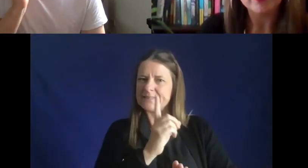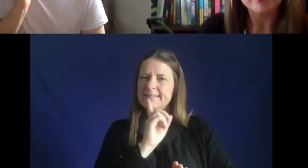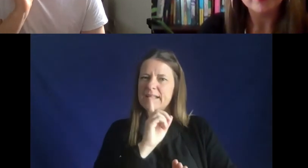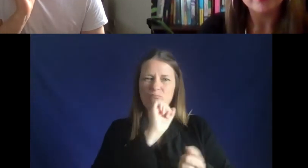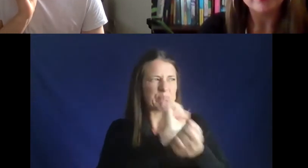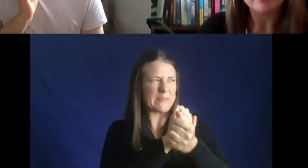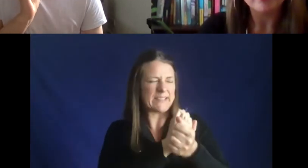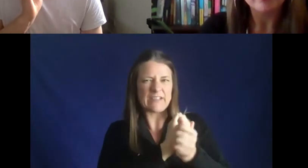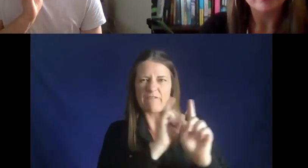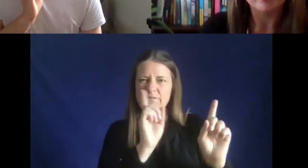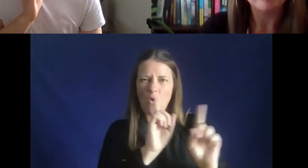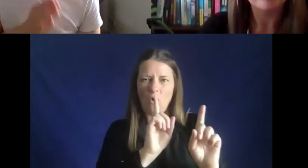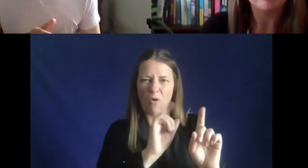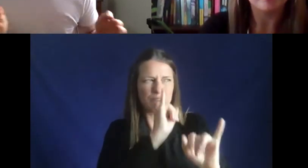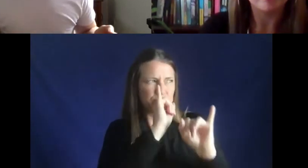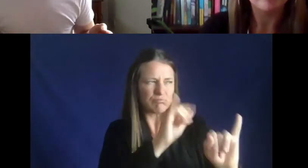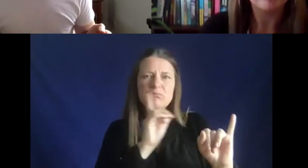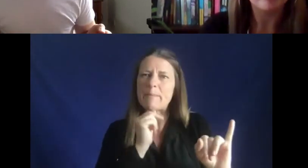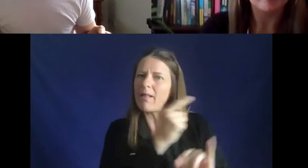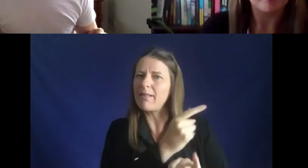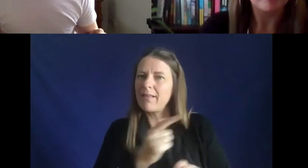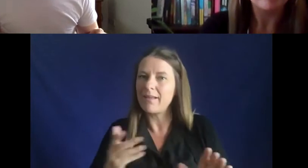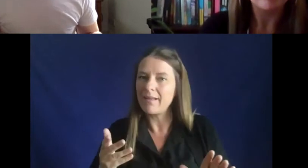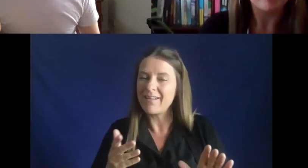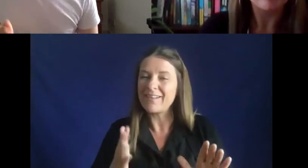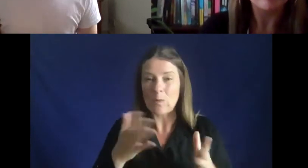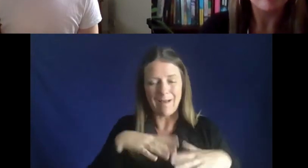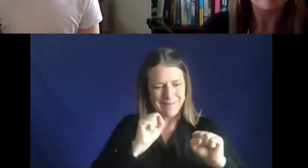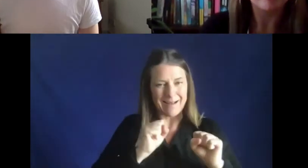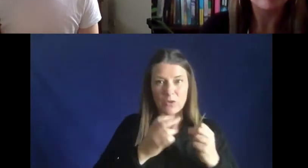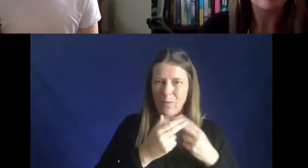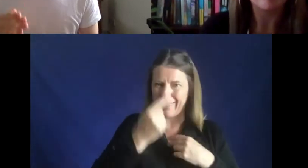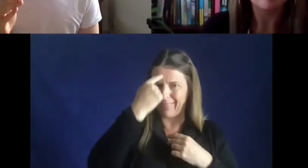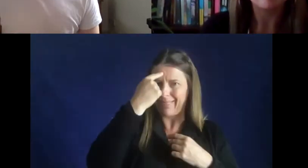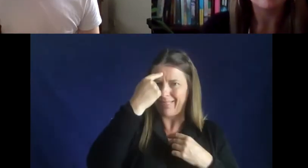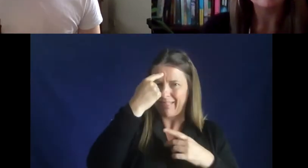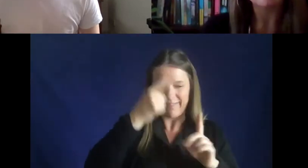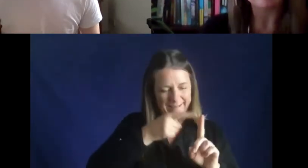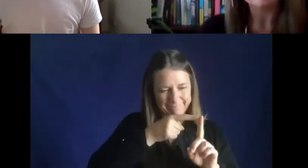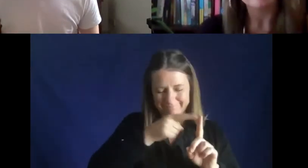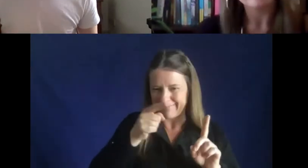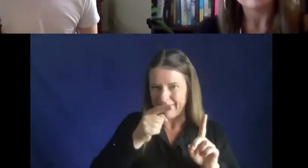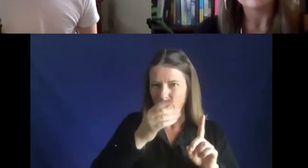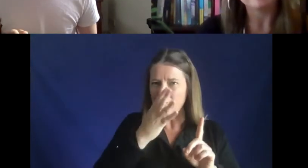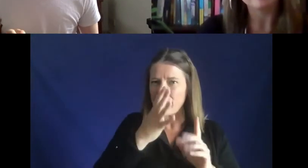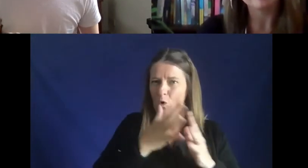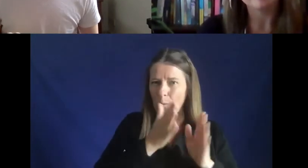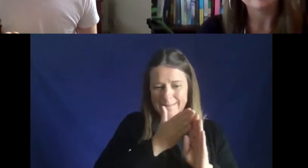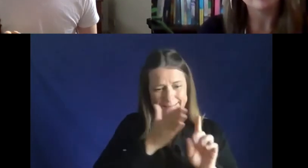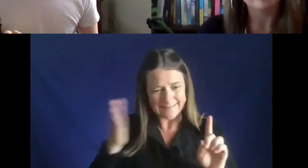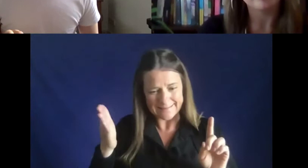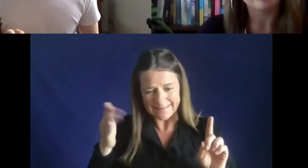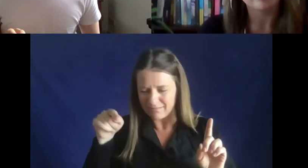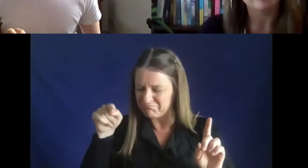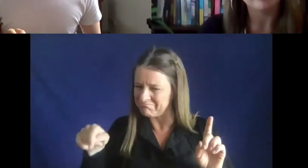water prisons for question 4 weeks in, I came at it from such a research-based point of view and such a